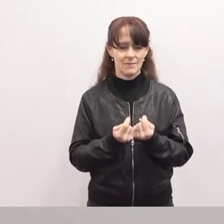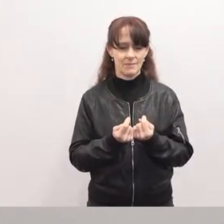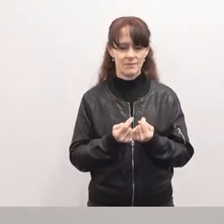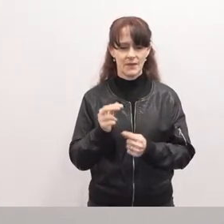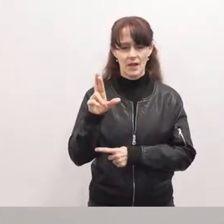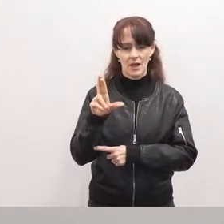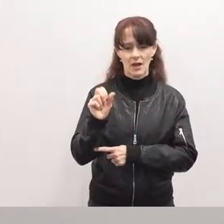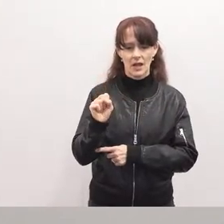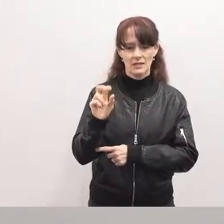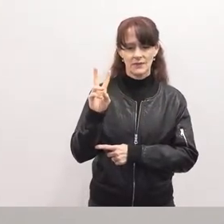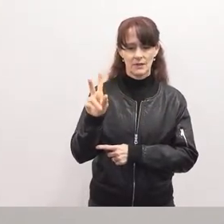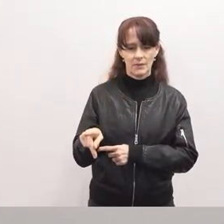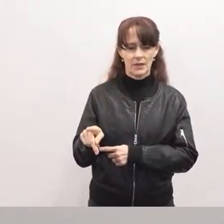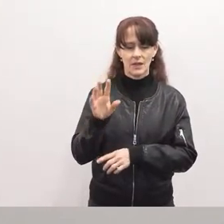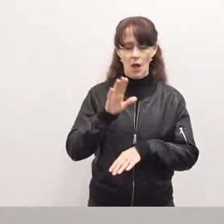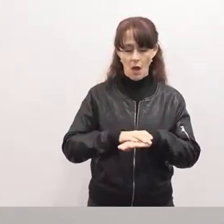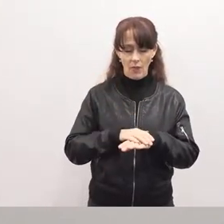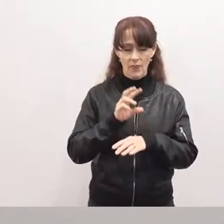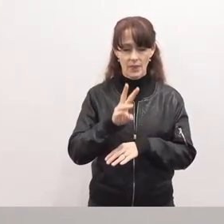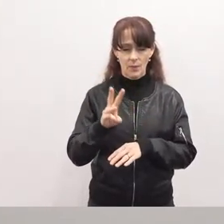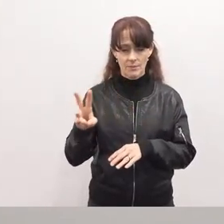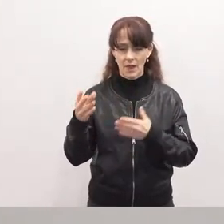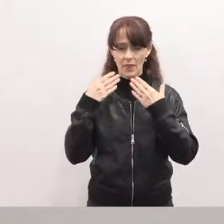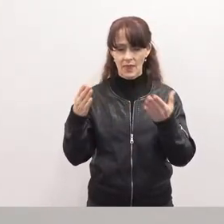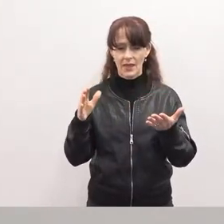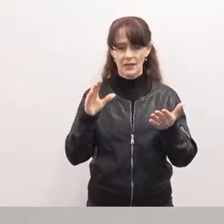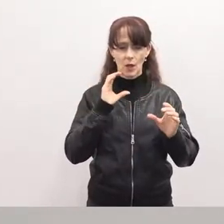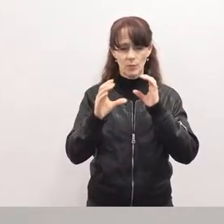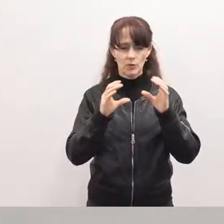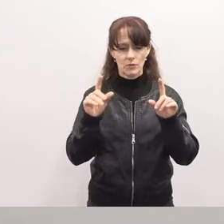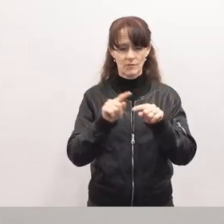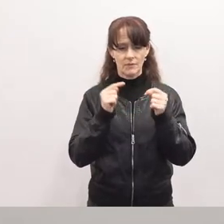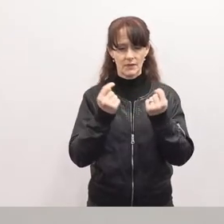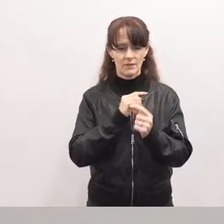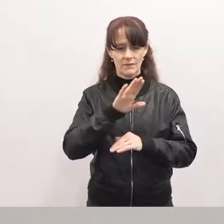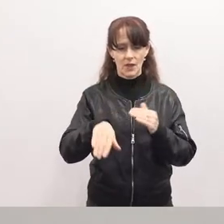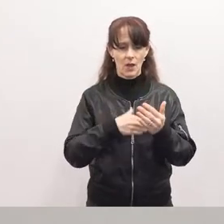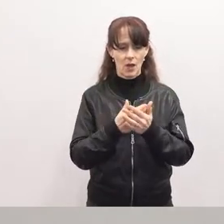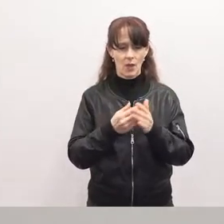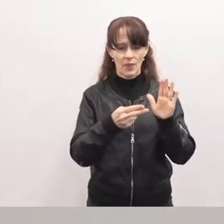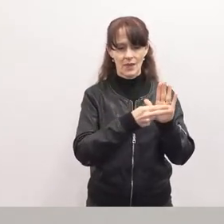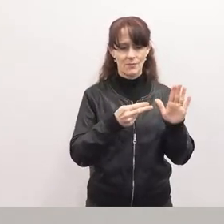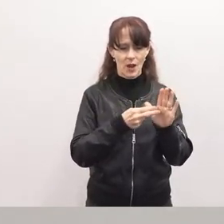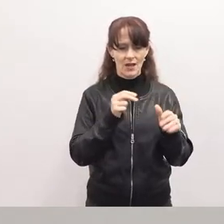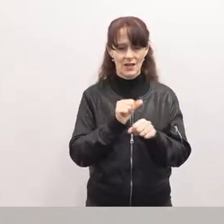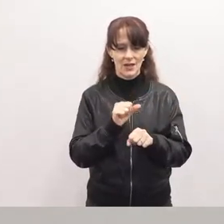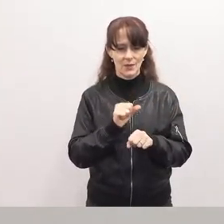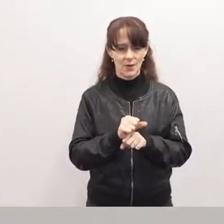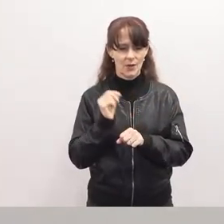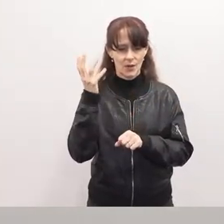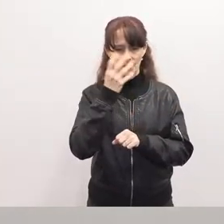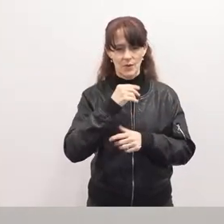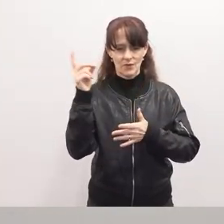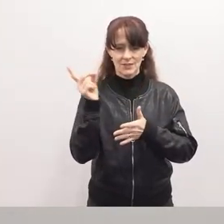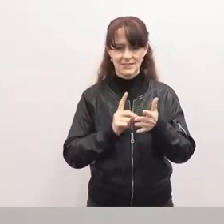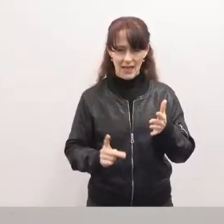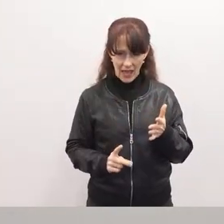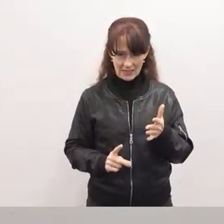RSVP on our website. And I would like to thank our communications team for all the branding work and beautiful